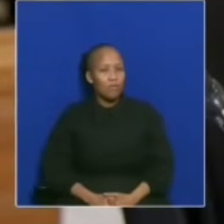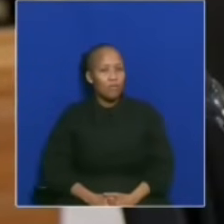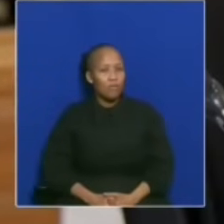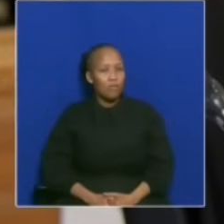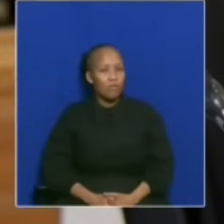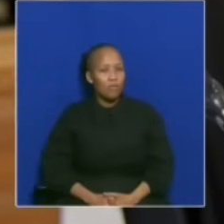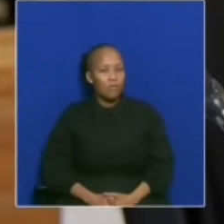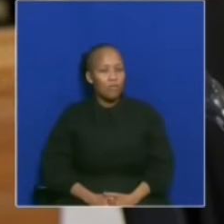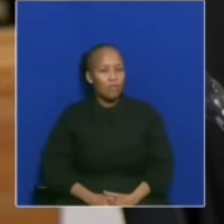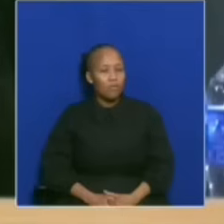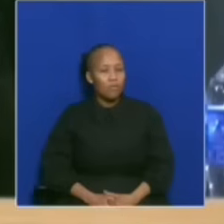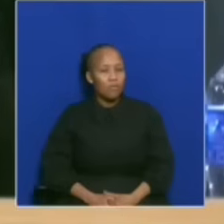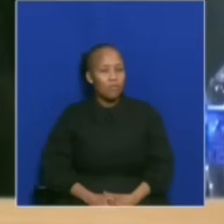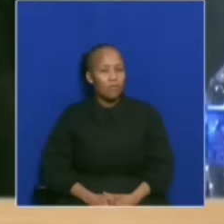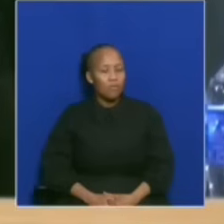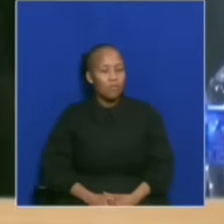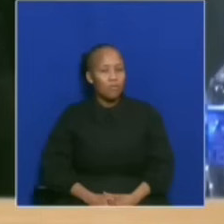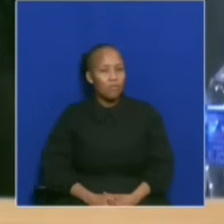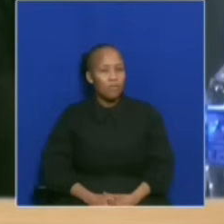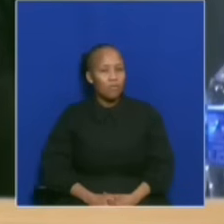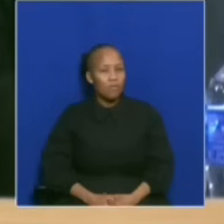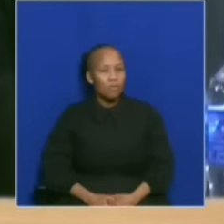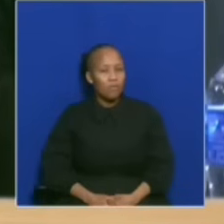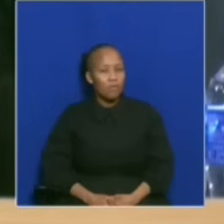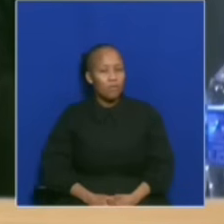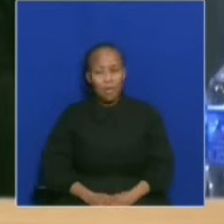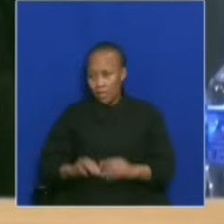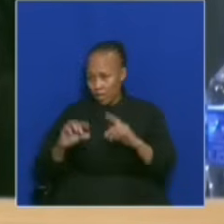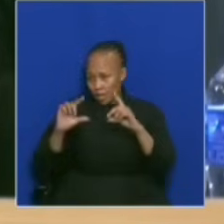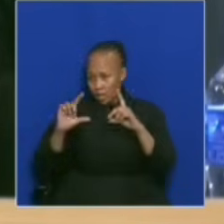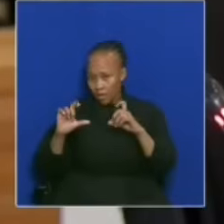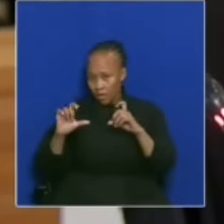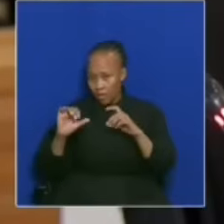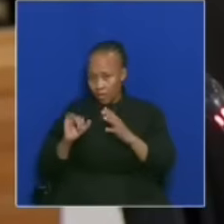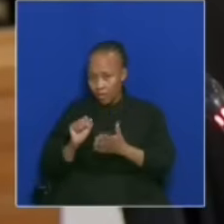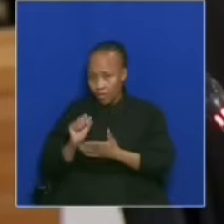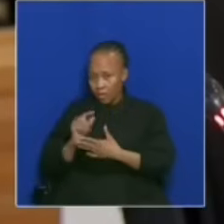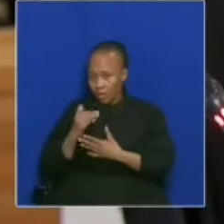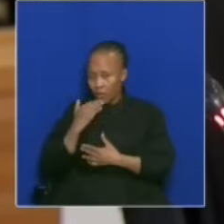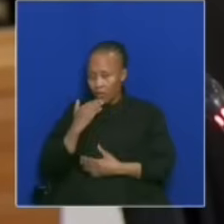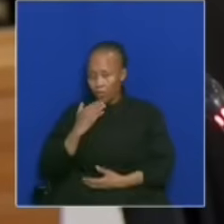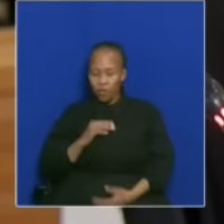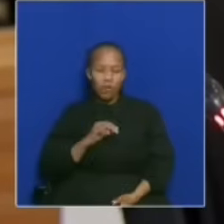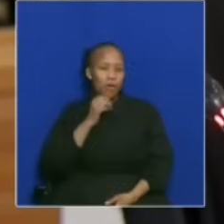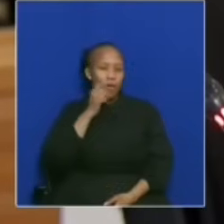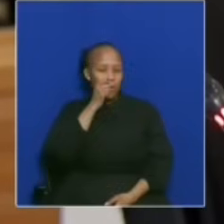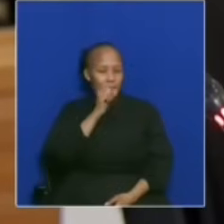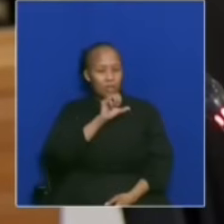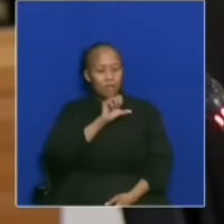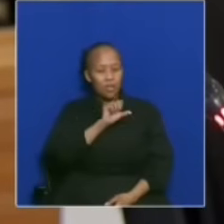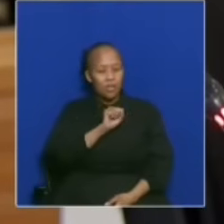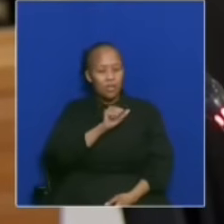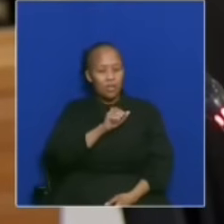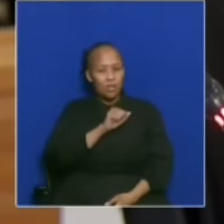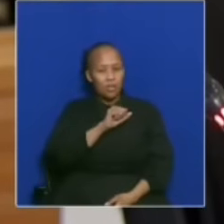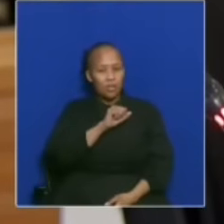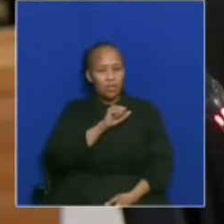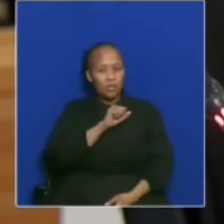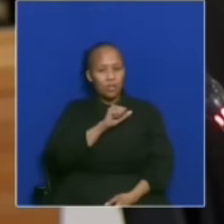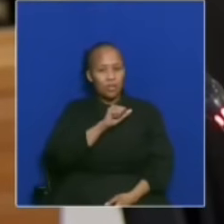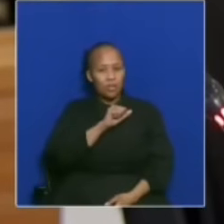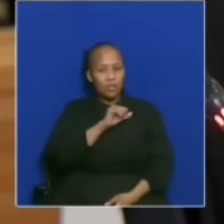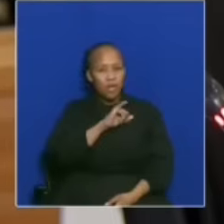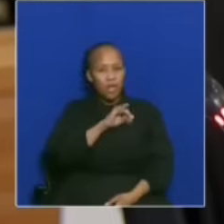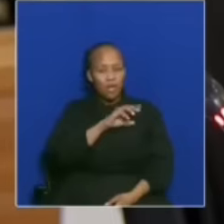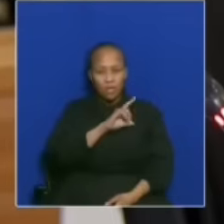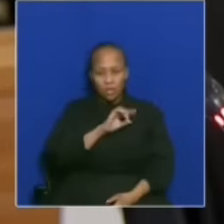Say this is sent by Mr. Sayed. to General Khan. To General Khan. Thank you. And General Khan's response is